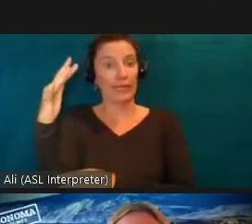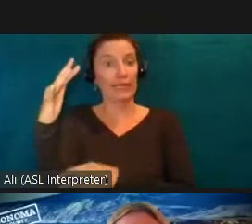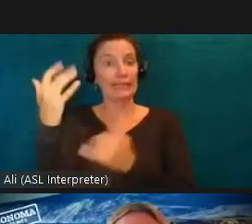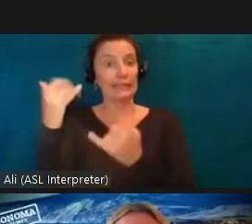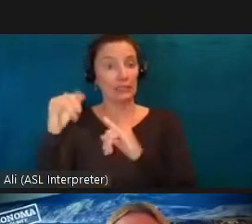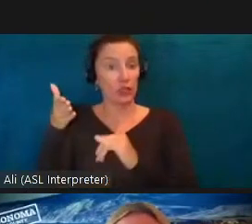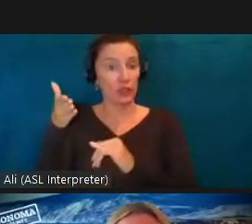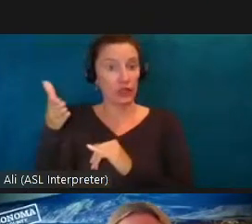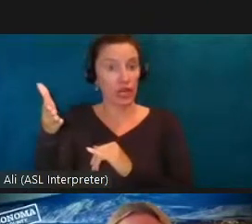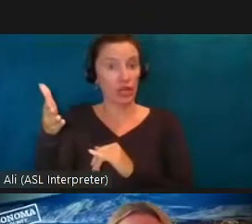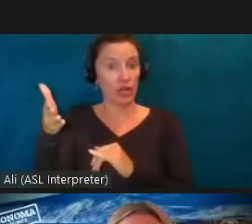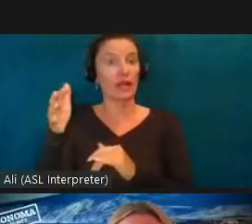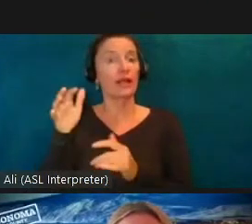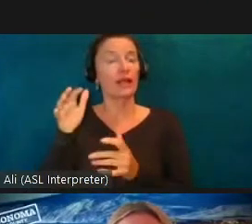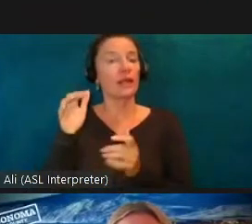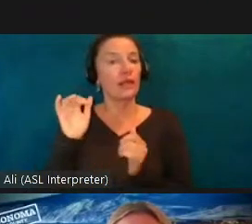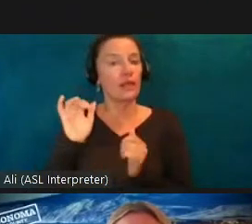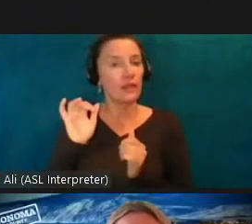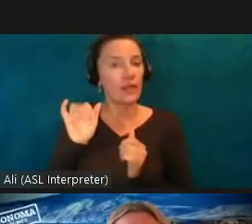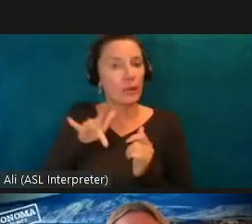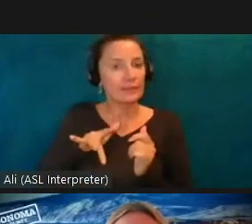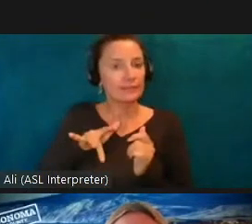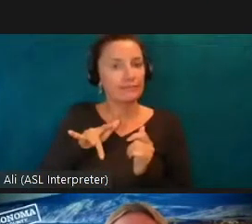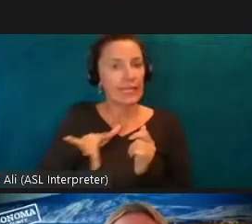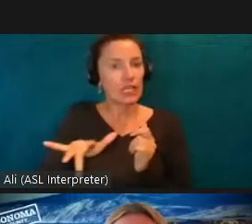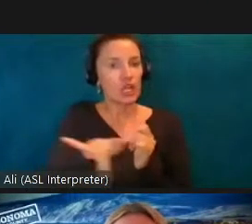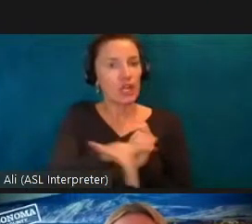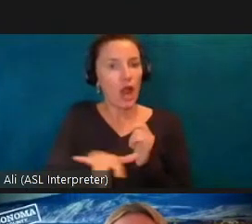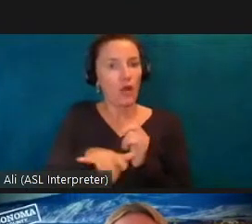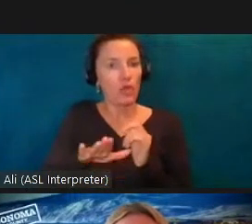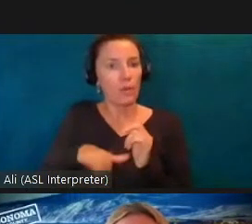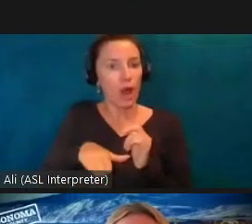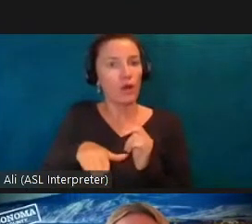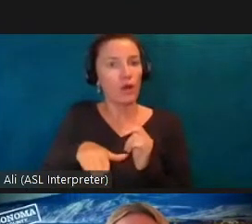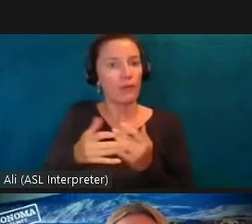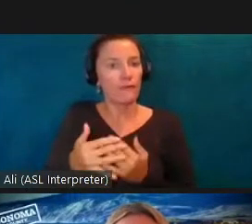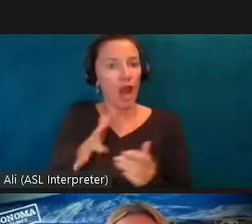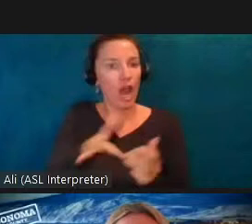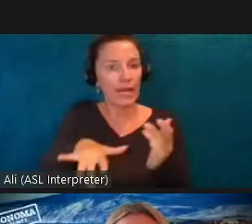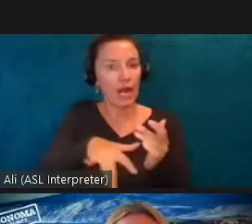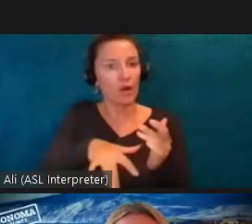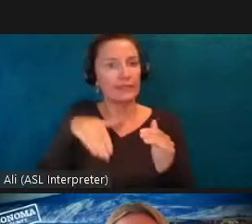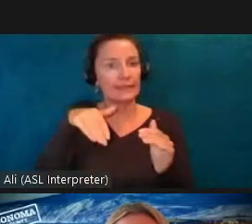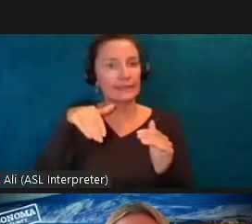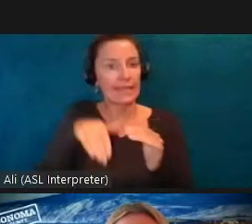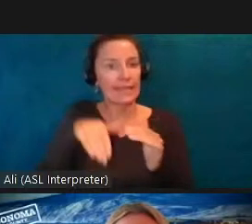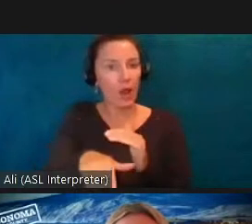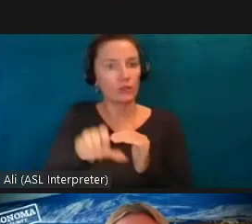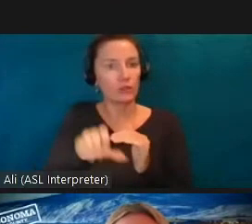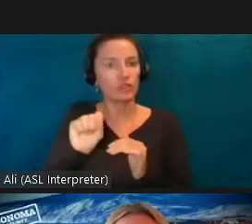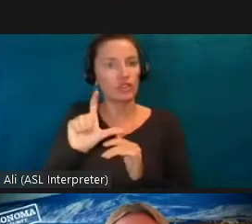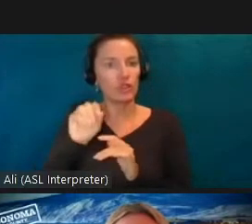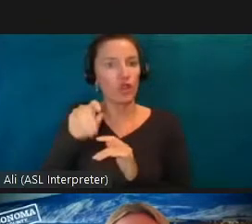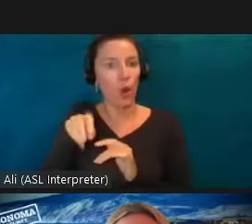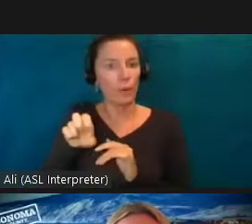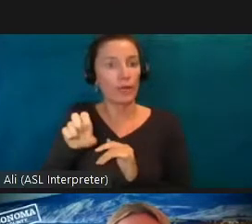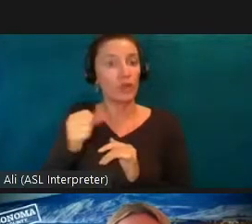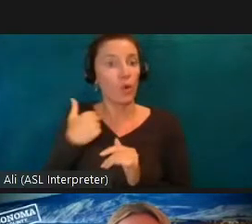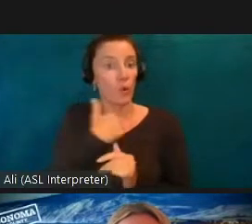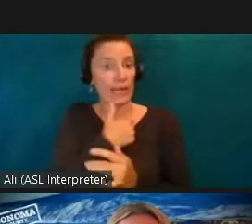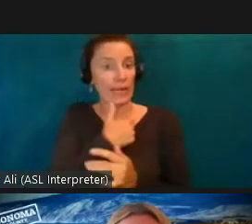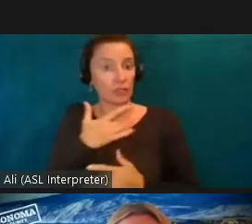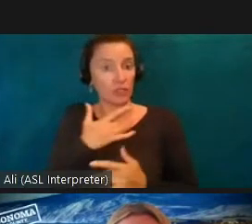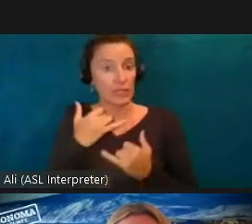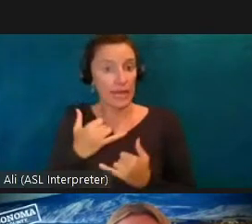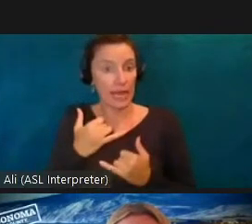out as the fire burned underneath in that timber understory down the slopes. So our concern is at some point down the